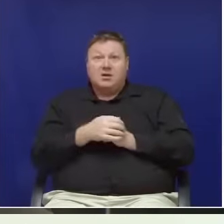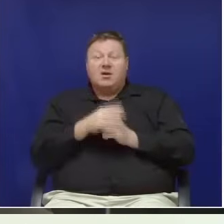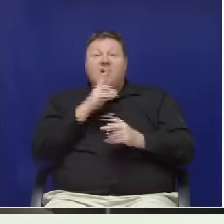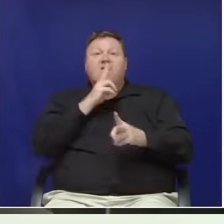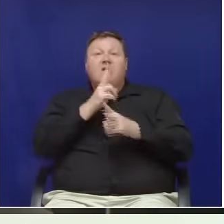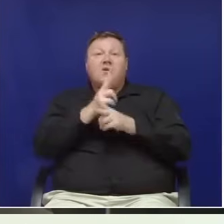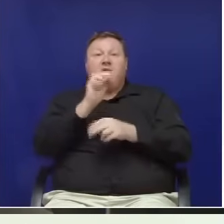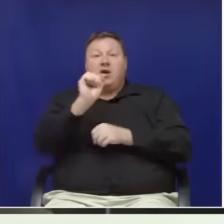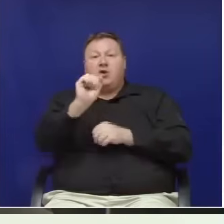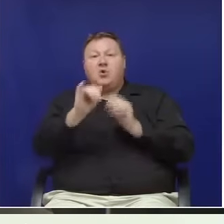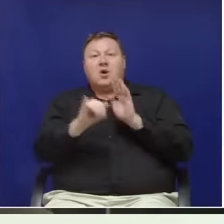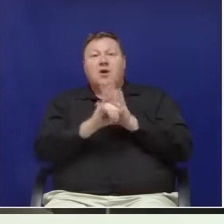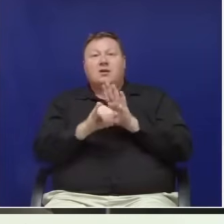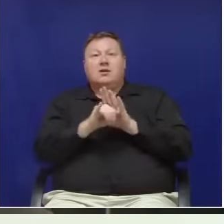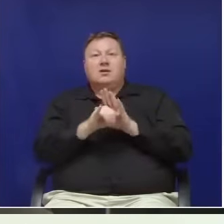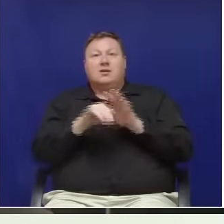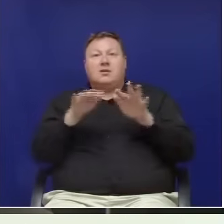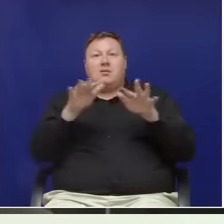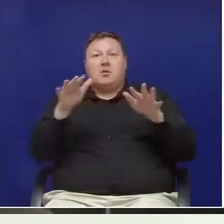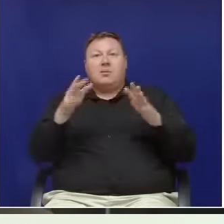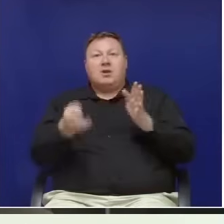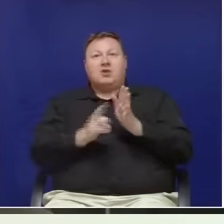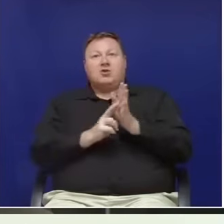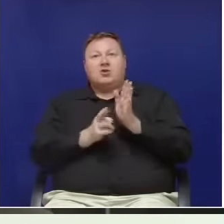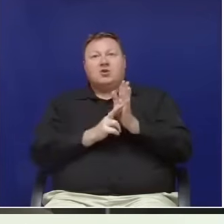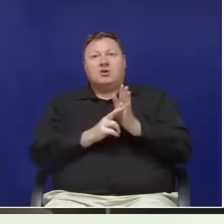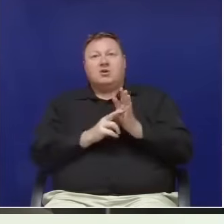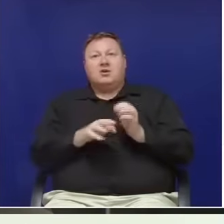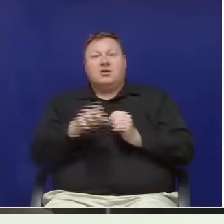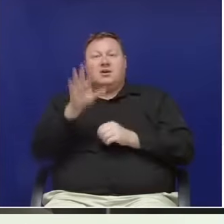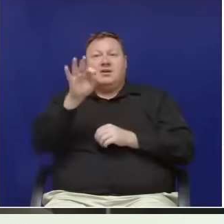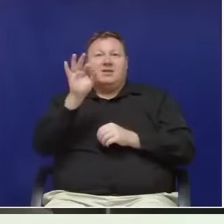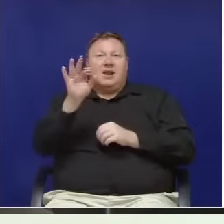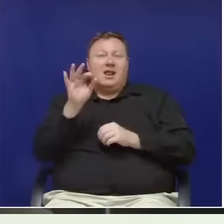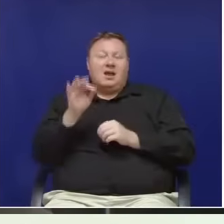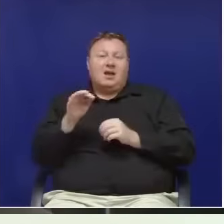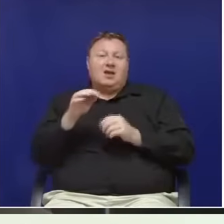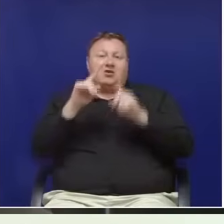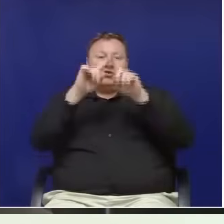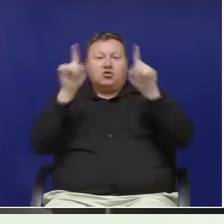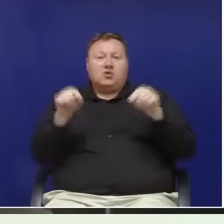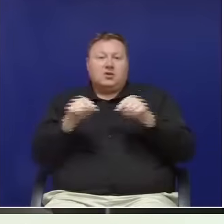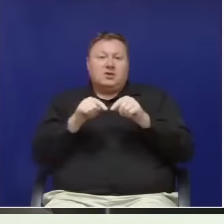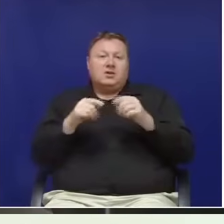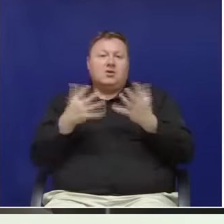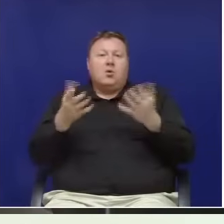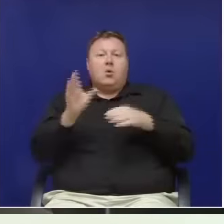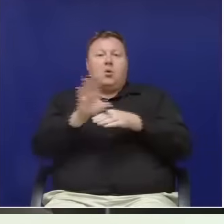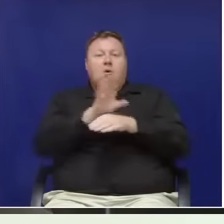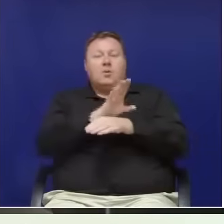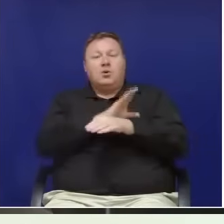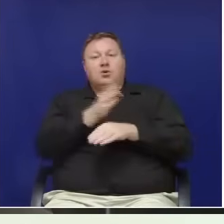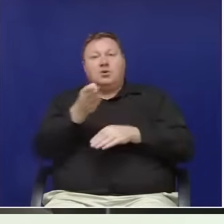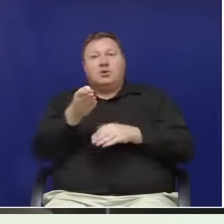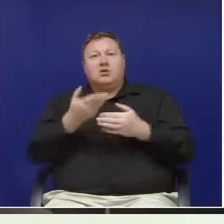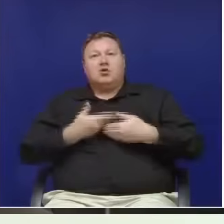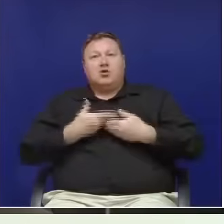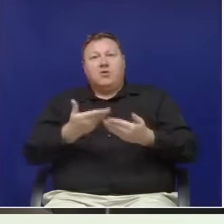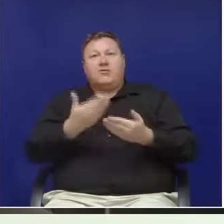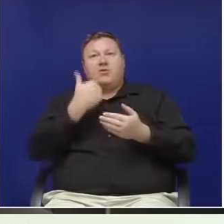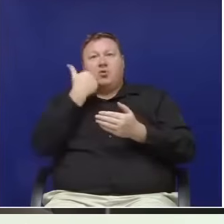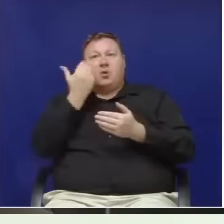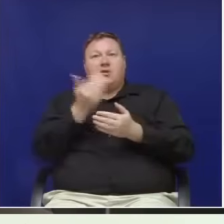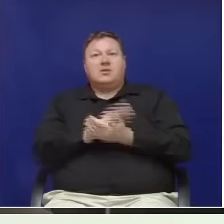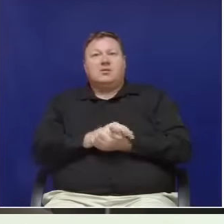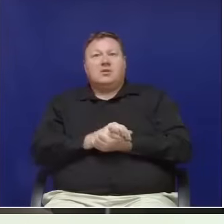verify your identity against the population register, and you select on the screen or on the computer terminal the service that you are looking